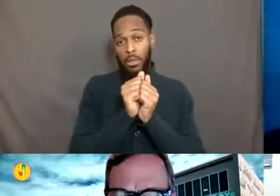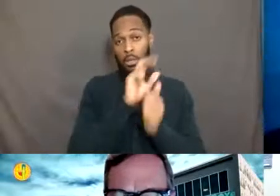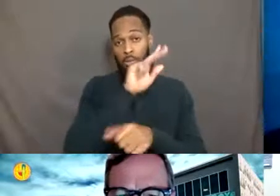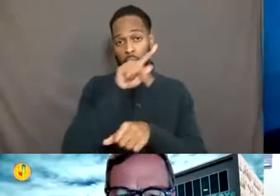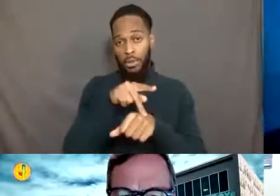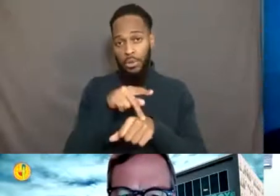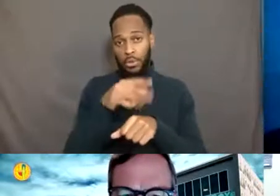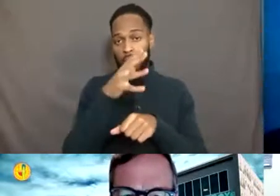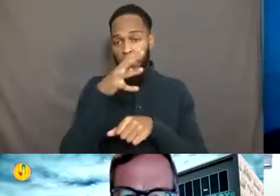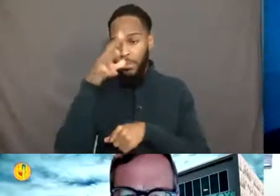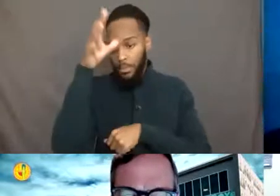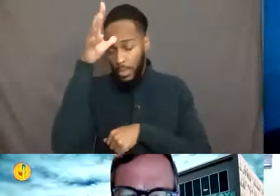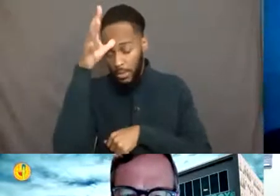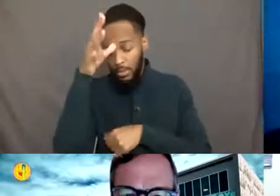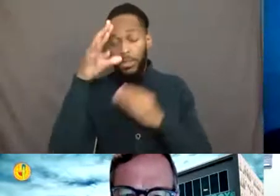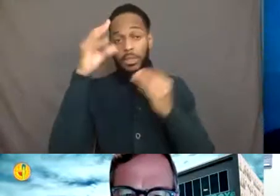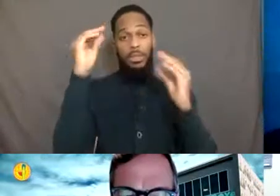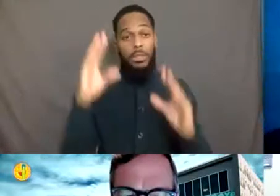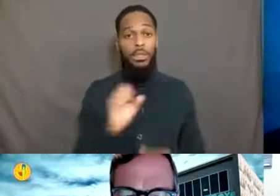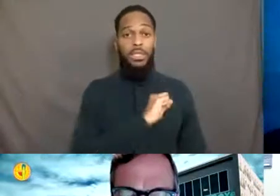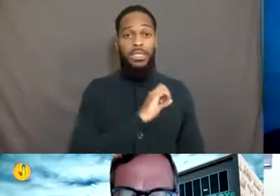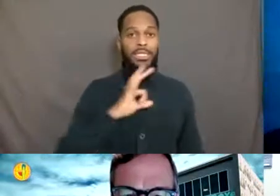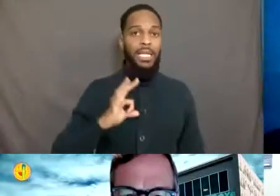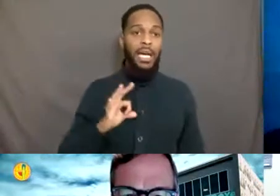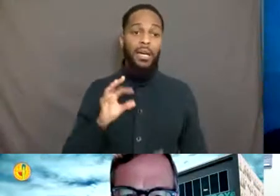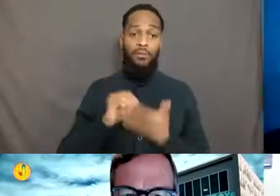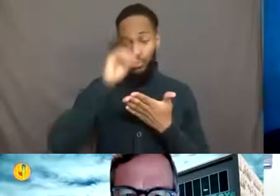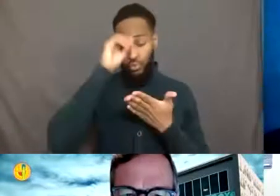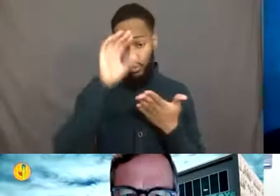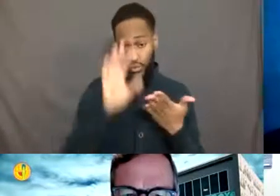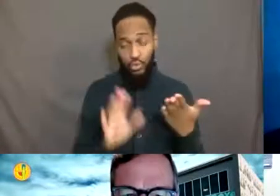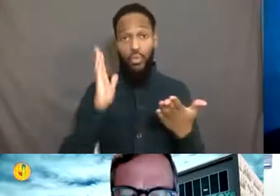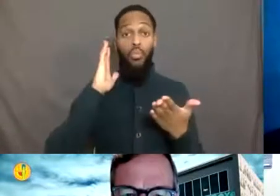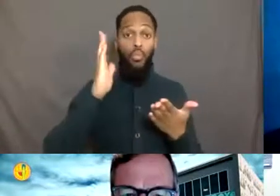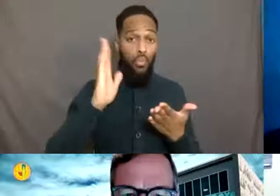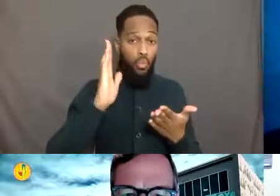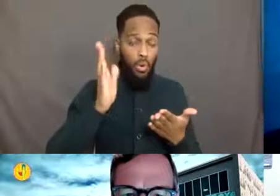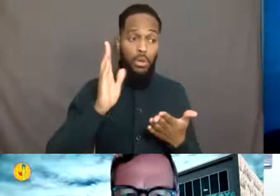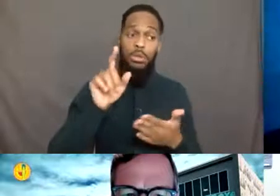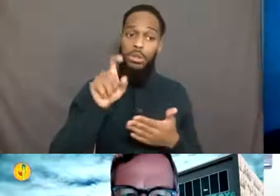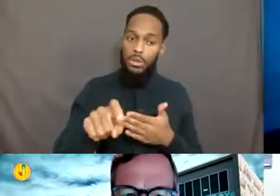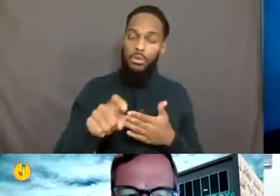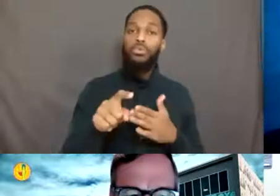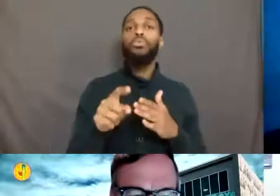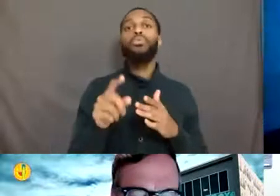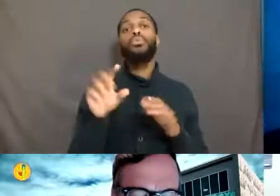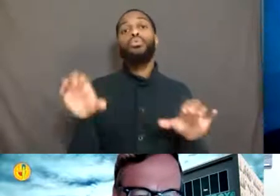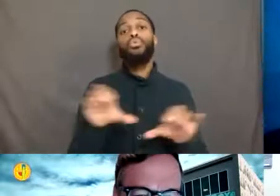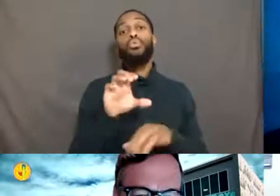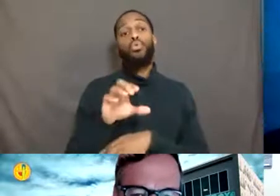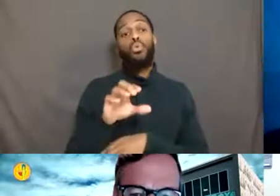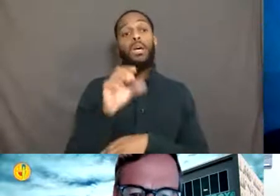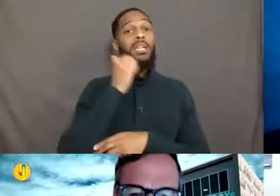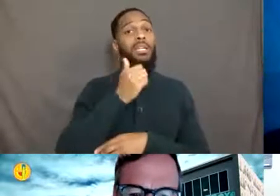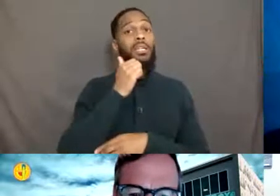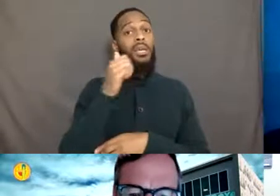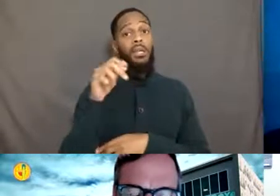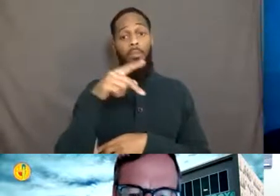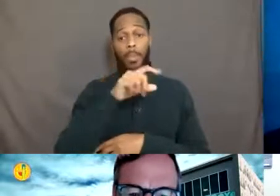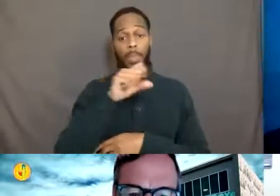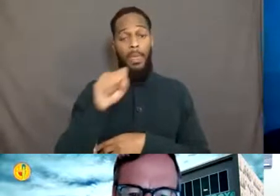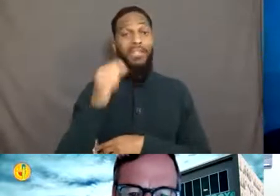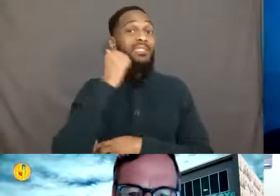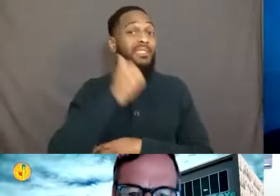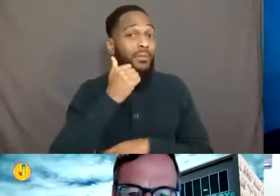teachers, staff, and students will have to go to the Daily Pass every day before coming